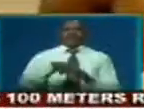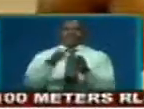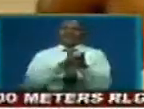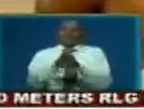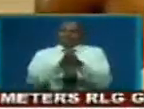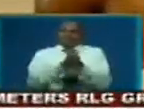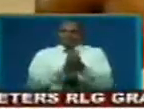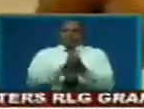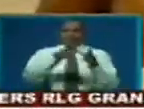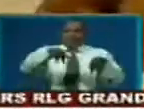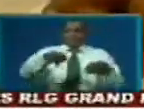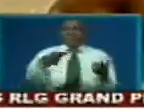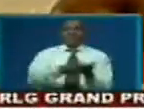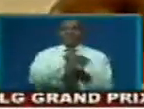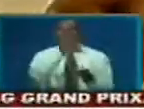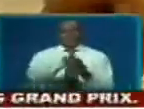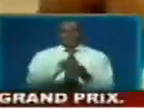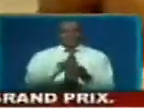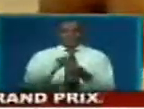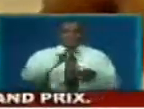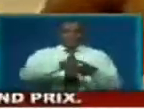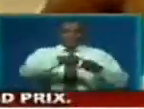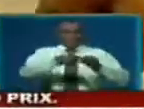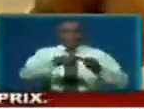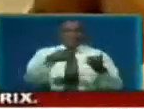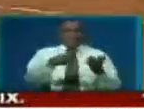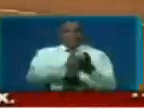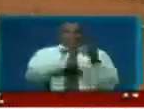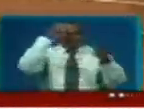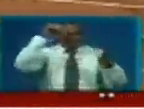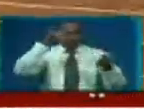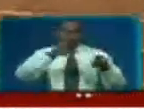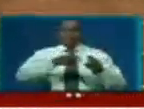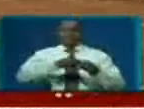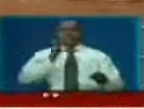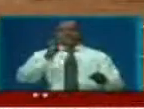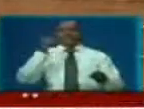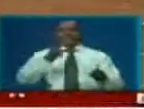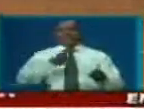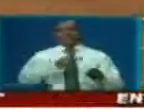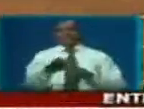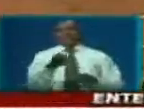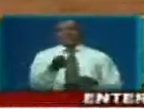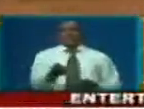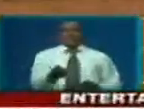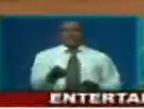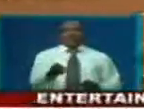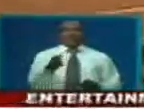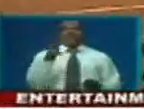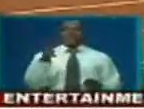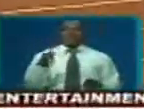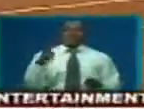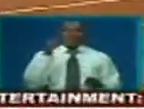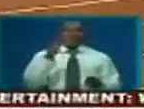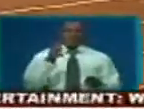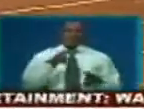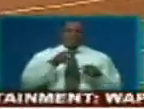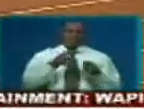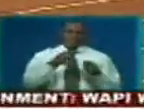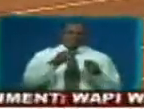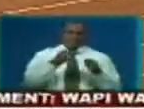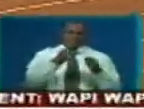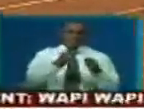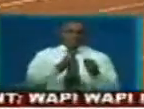it felt good, though. It was a nice race, heavily contested again, but it was a good race. How did you manage to win? Everybody was poised for victory. I